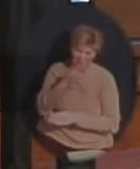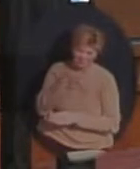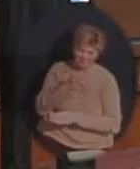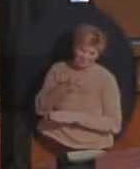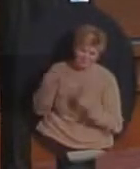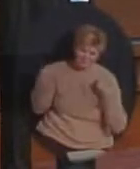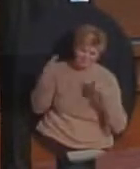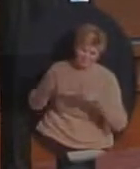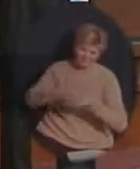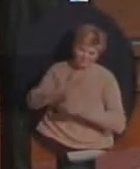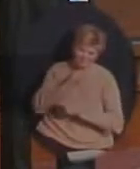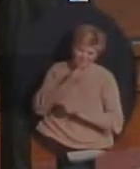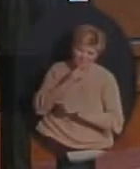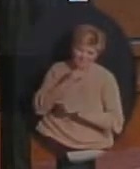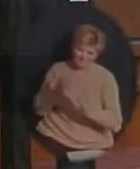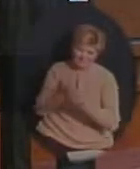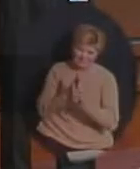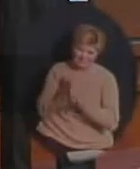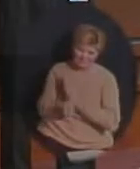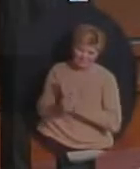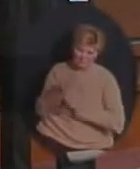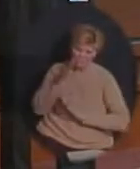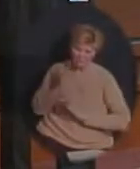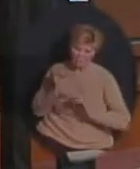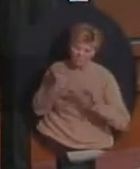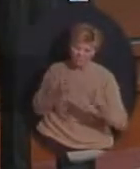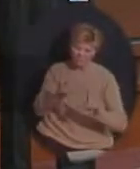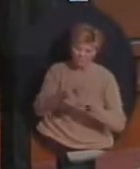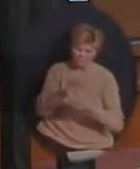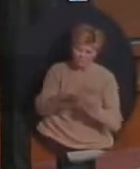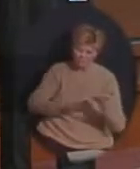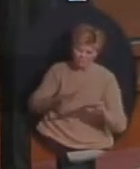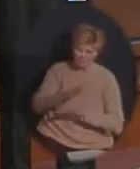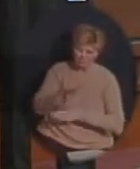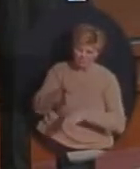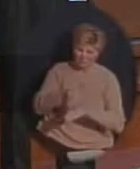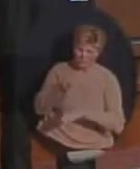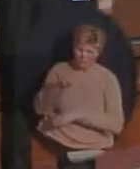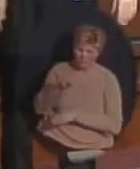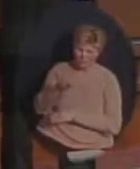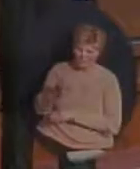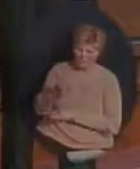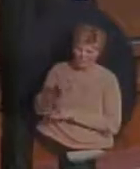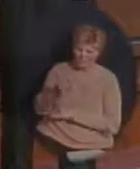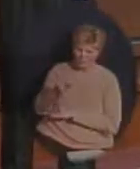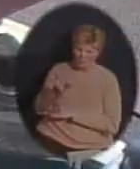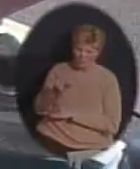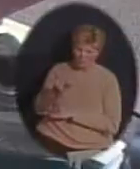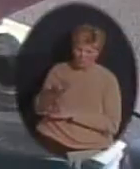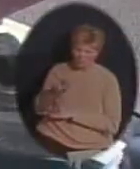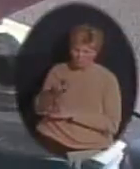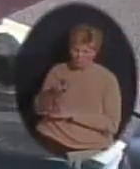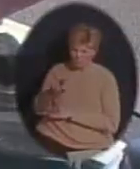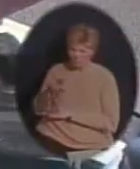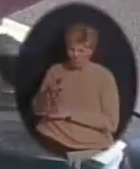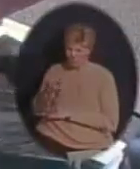he'll be attending Notre Dame University. Congratulations to a remarkable young man.